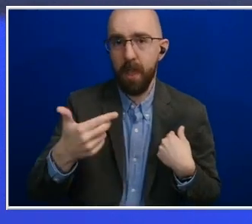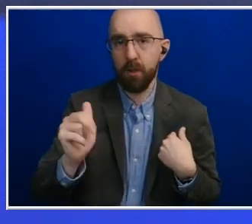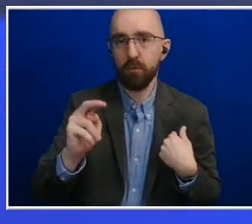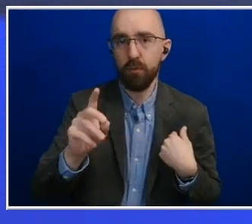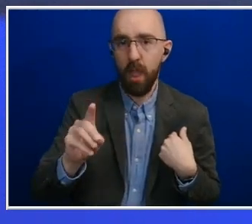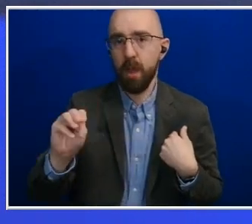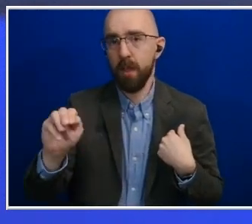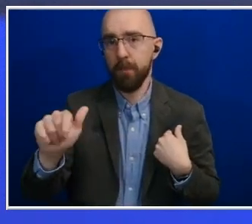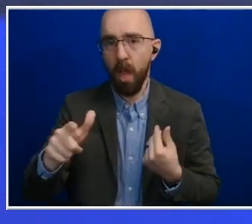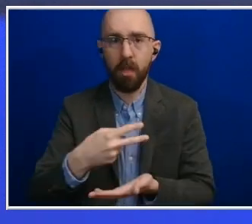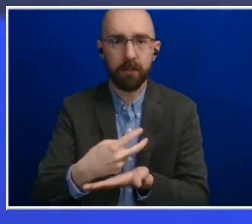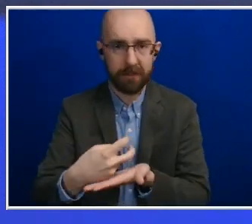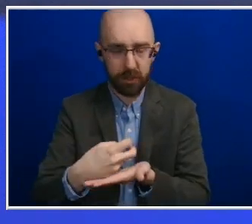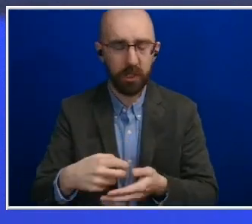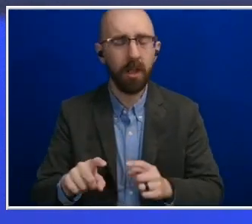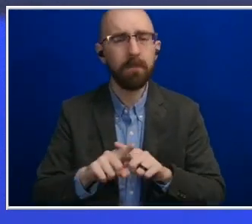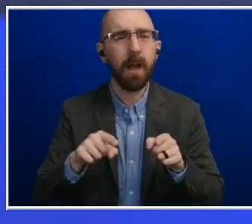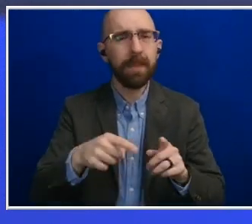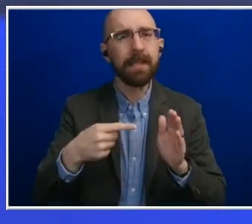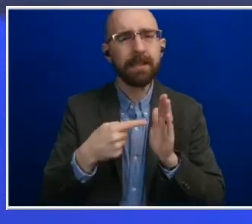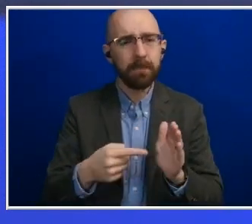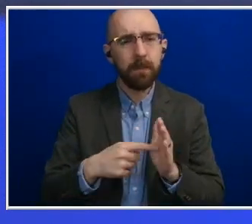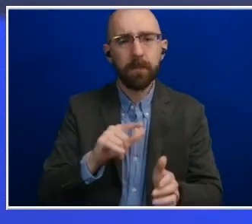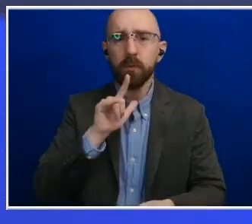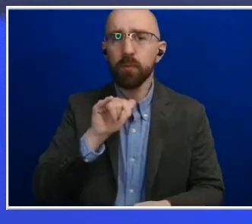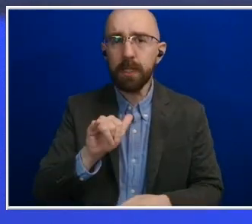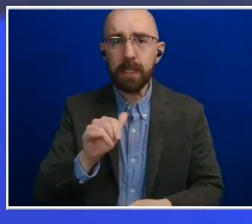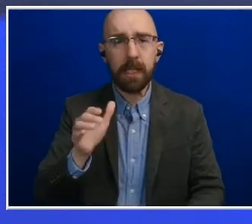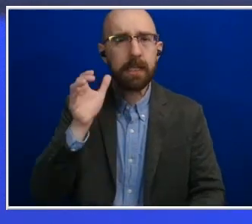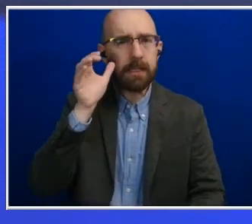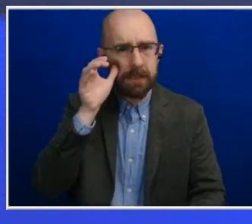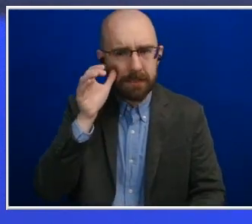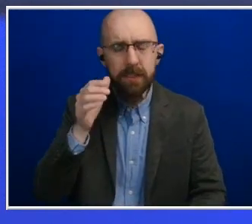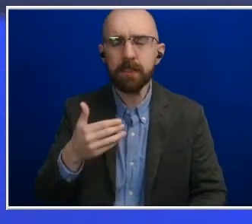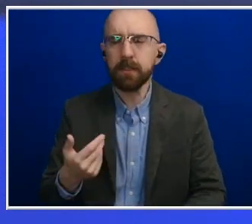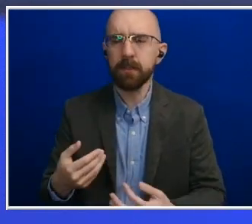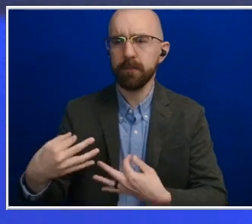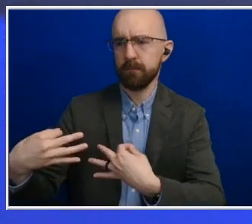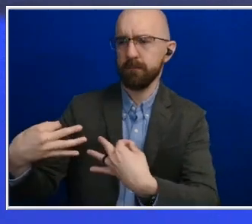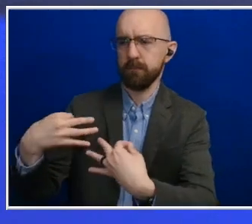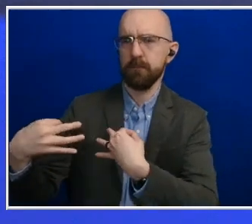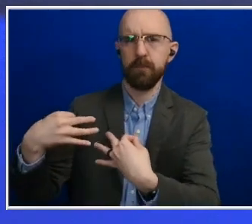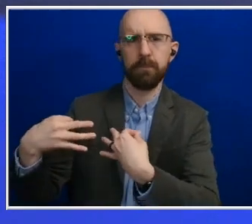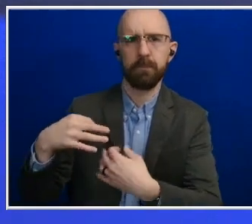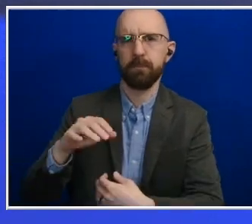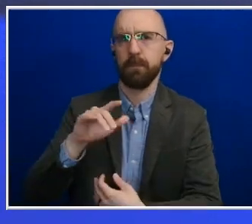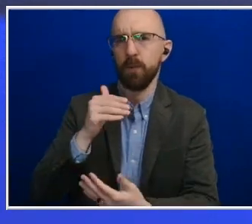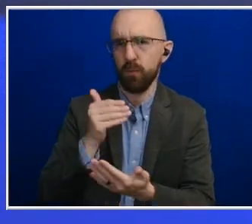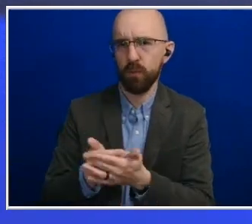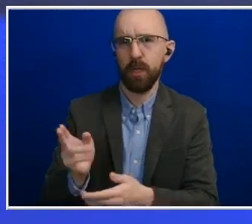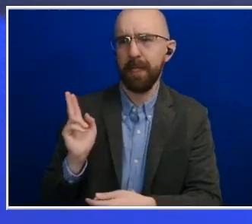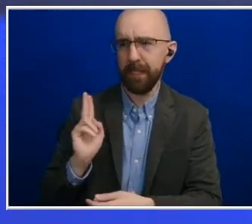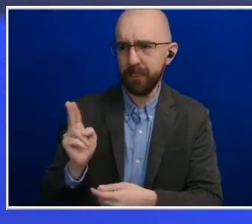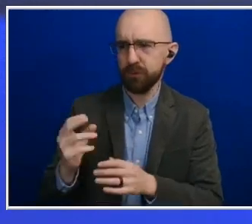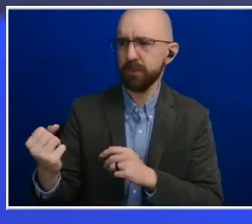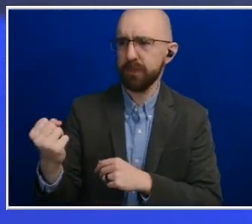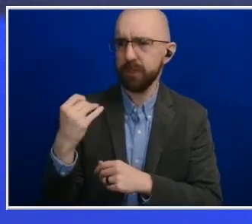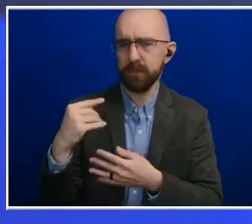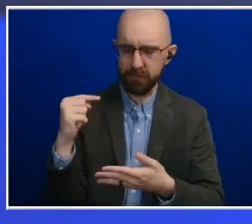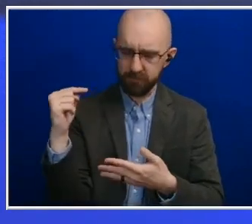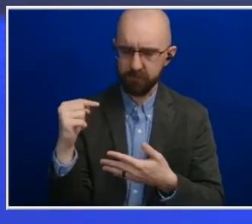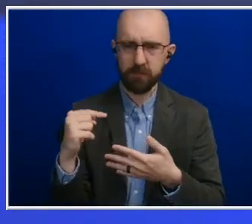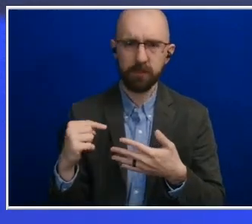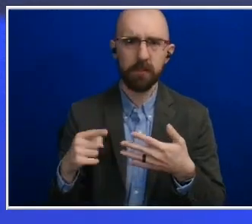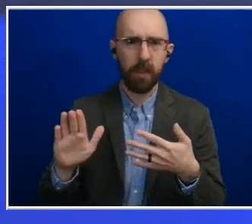But these symptoms, if you really listen and get a good history of what the person is experiencing, and